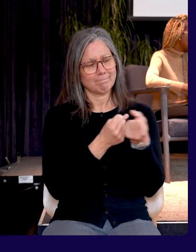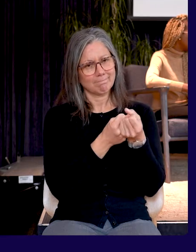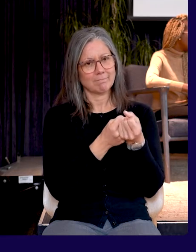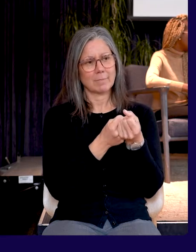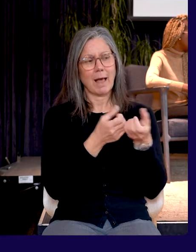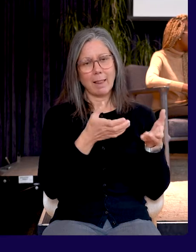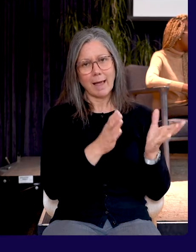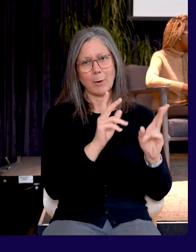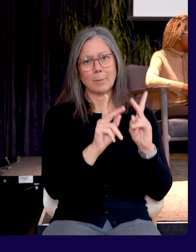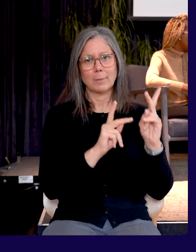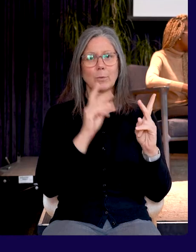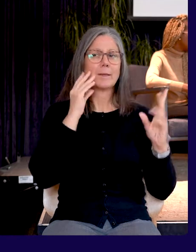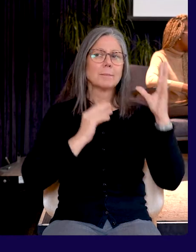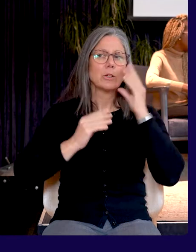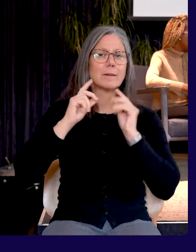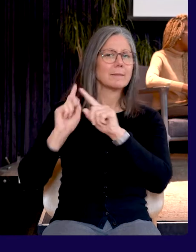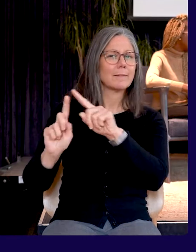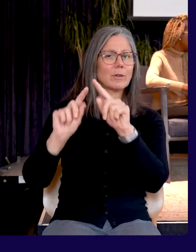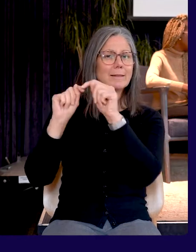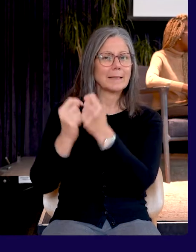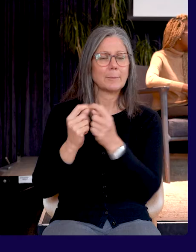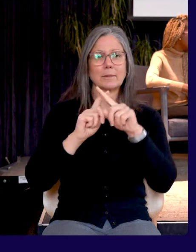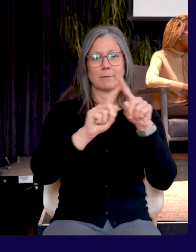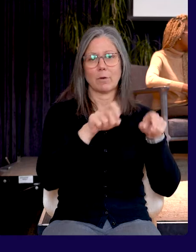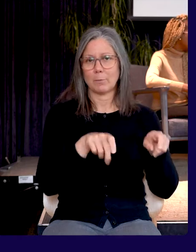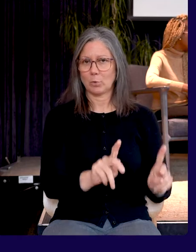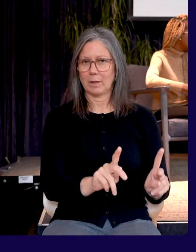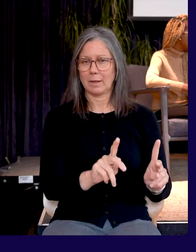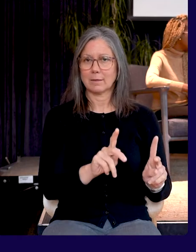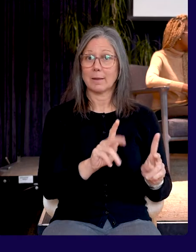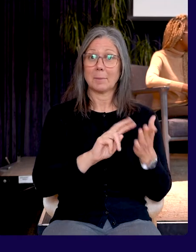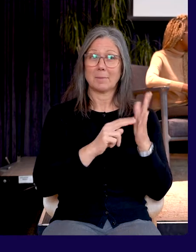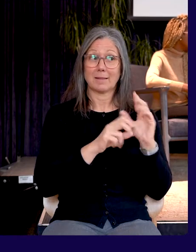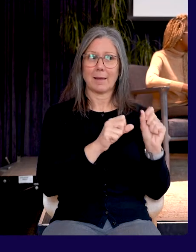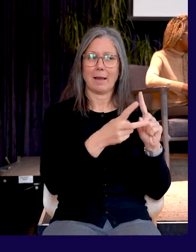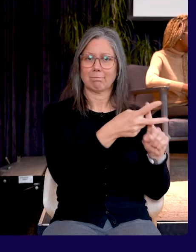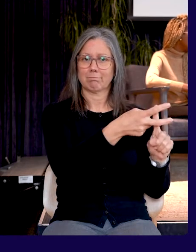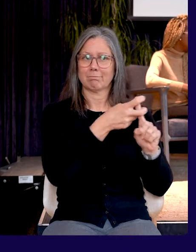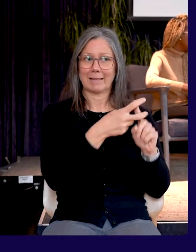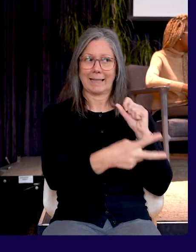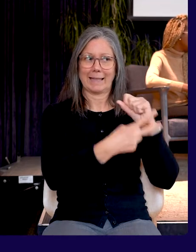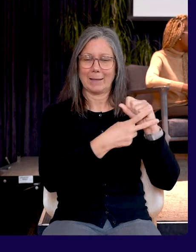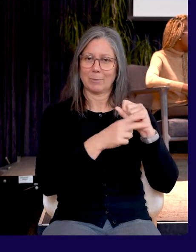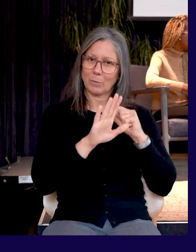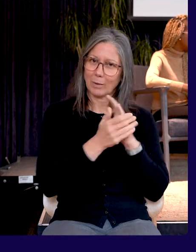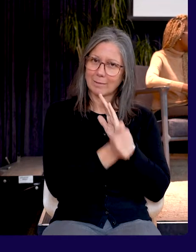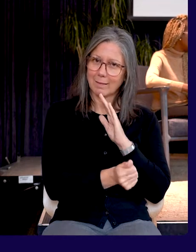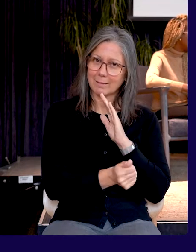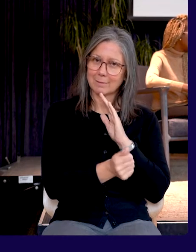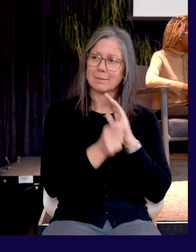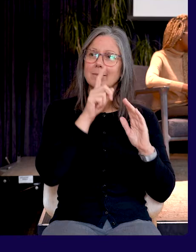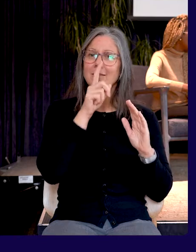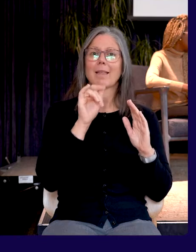to experience different teams and different opportunities will allow you to retain the talent because it's